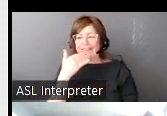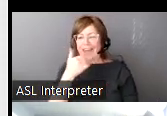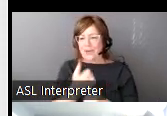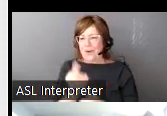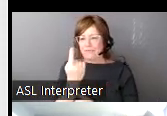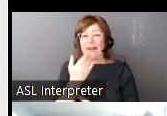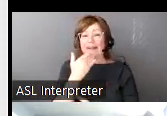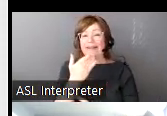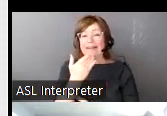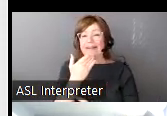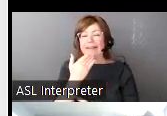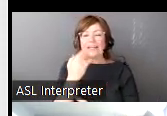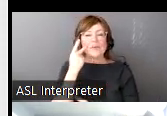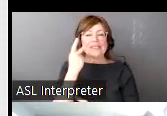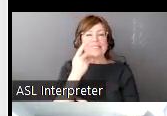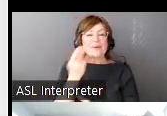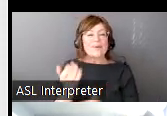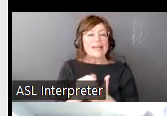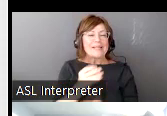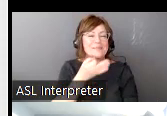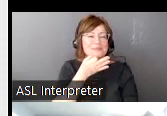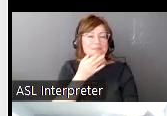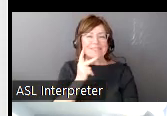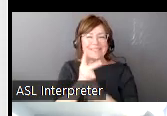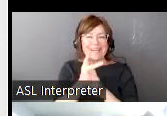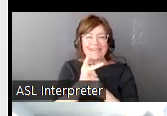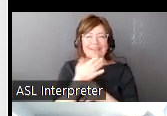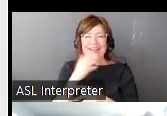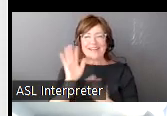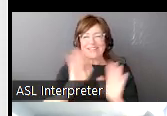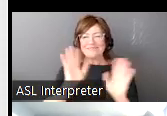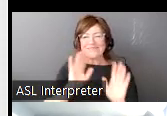Thank you. We'll see you again real soon. Take care. Thank you. you. Bye. Thank you. Bye.